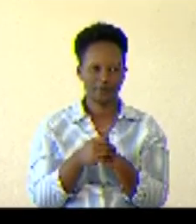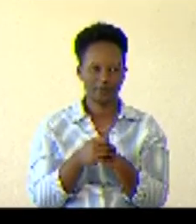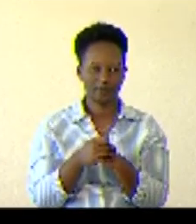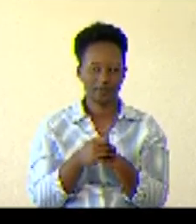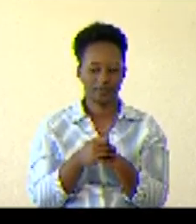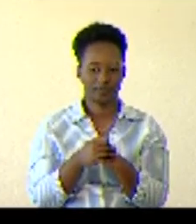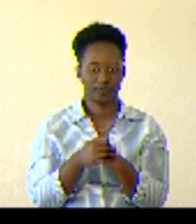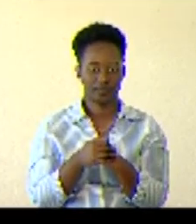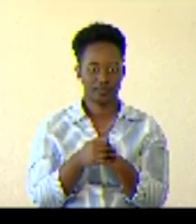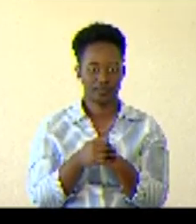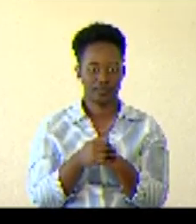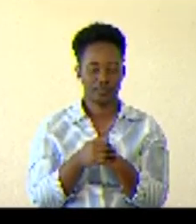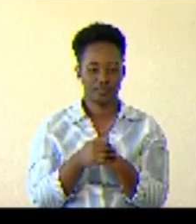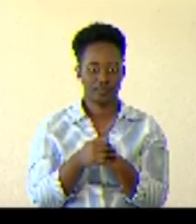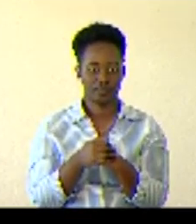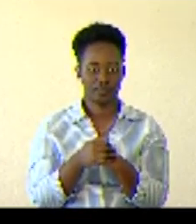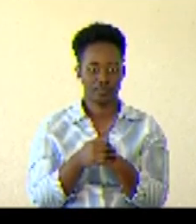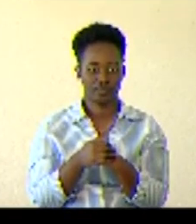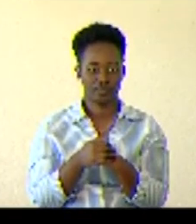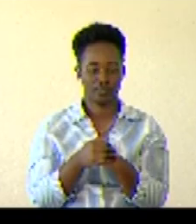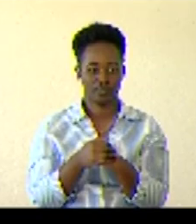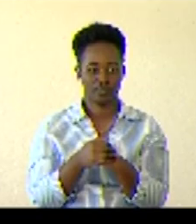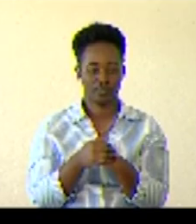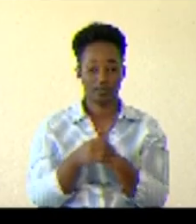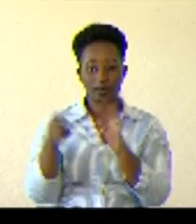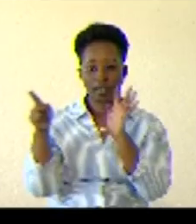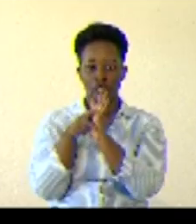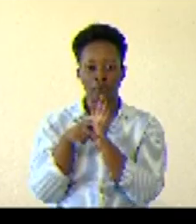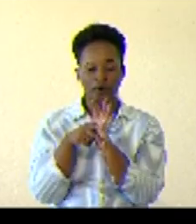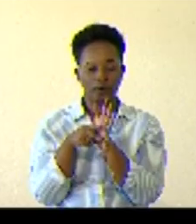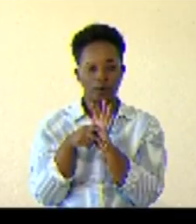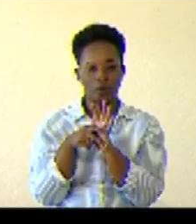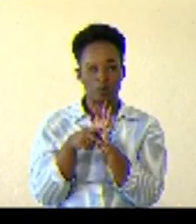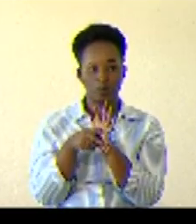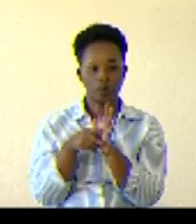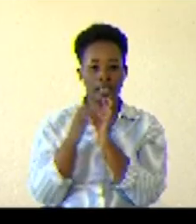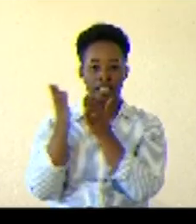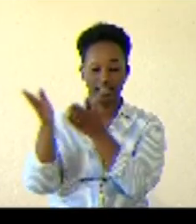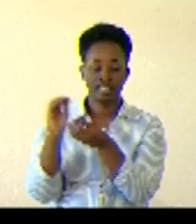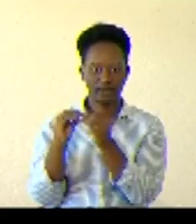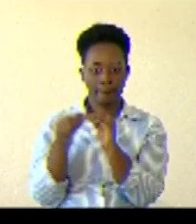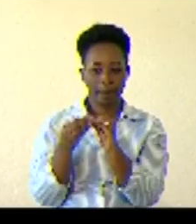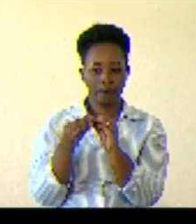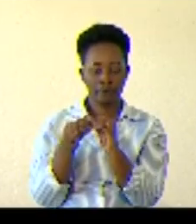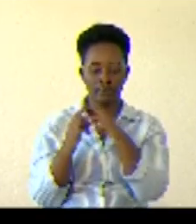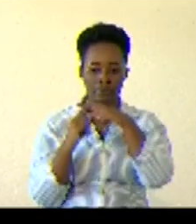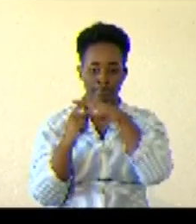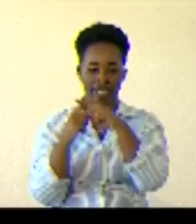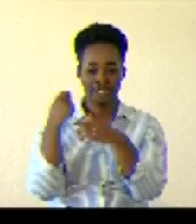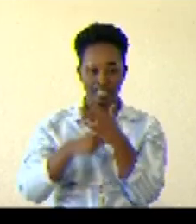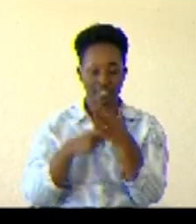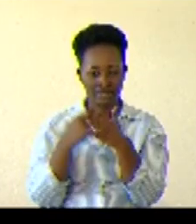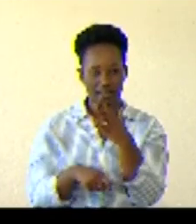income? So our gross income will be equal to this disposable income plus the